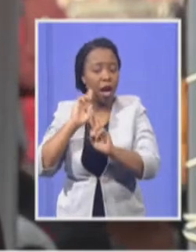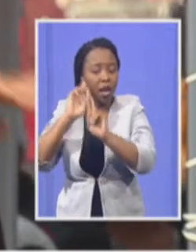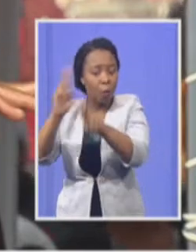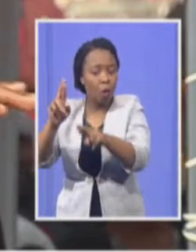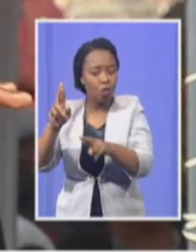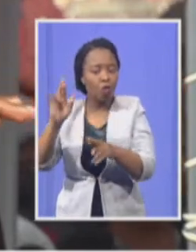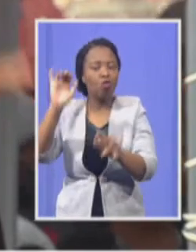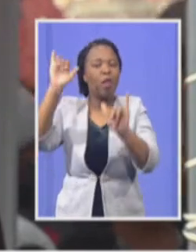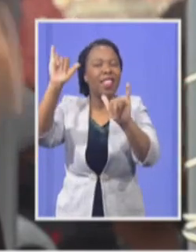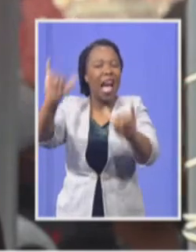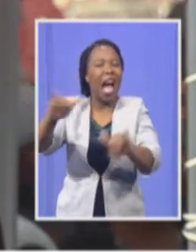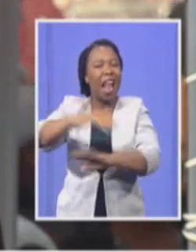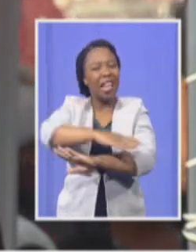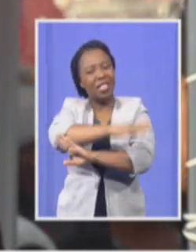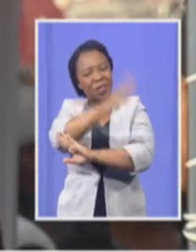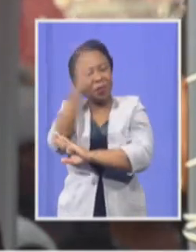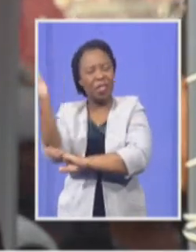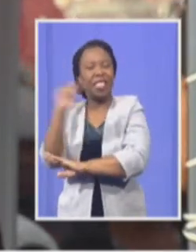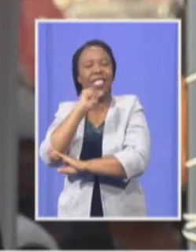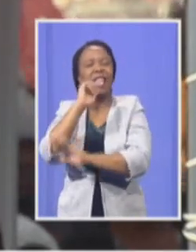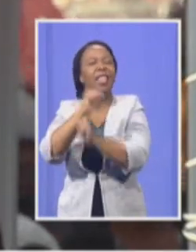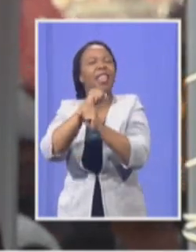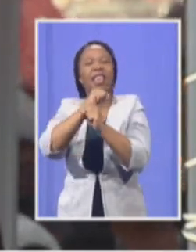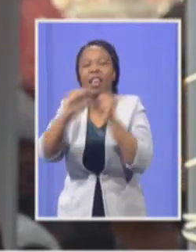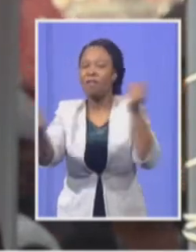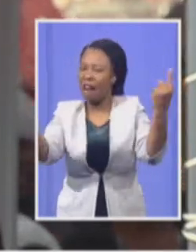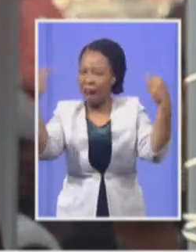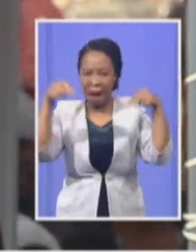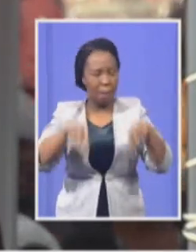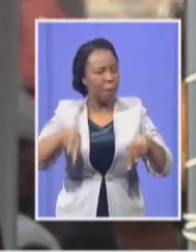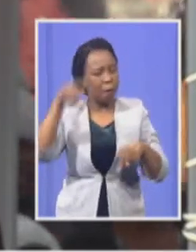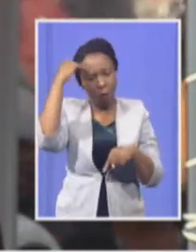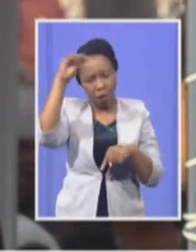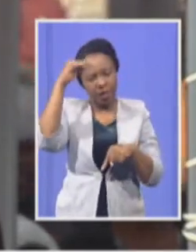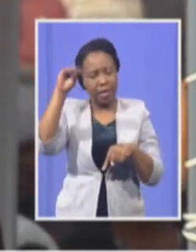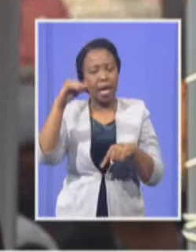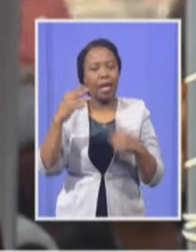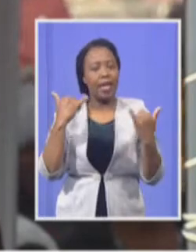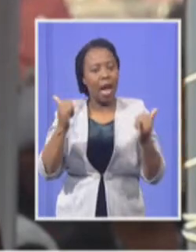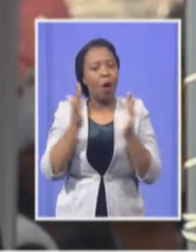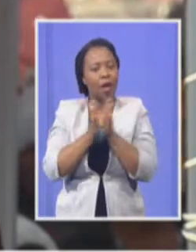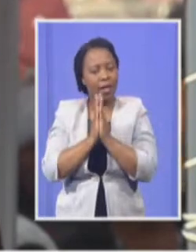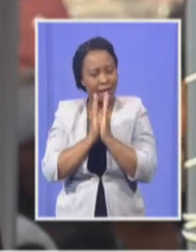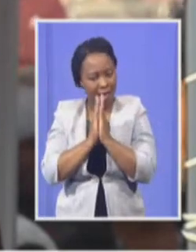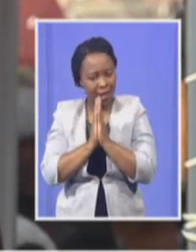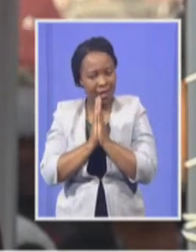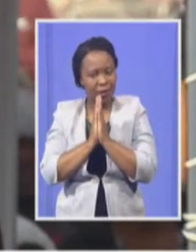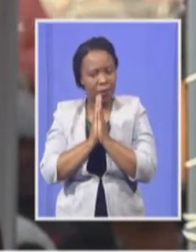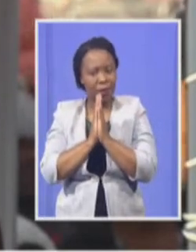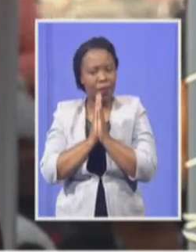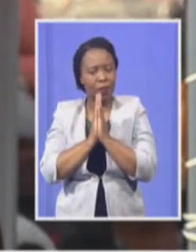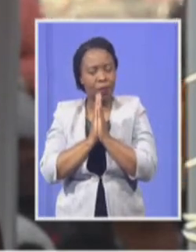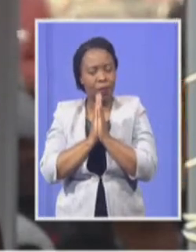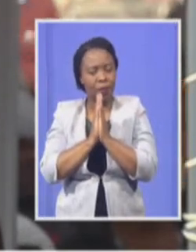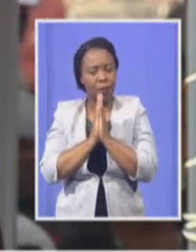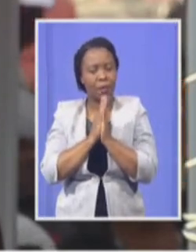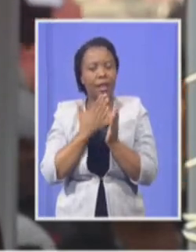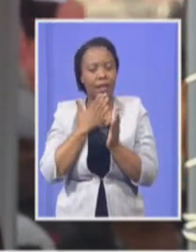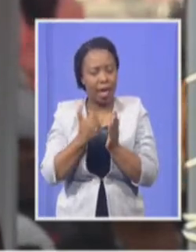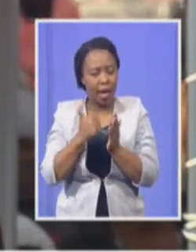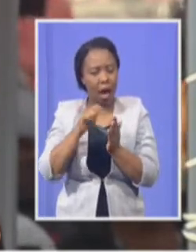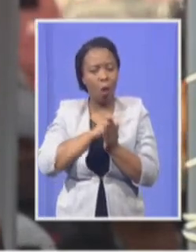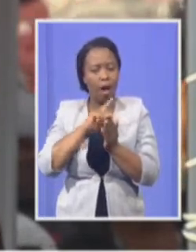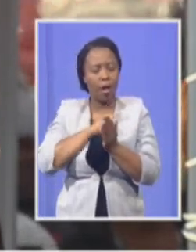bese kuseni angeke pheze lahlamlenze so bese sizocela ke na umeya njengoba kushiwo ukuthi